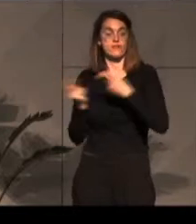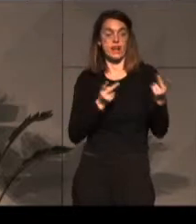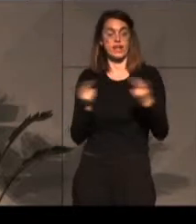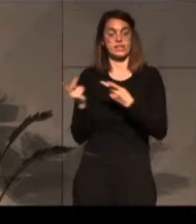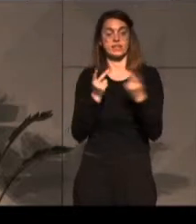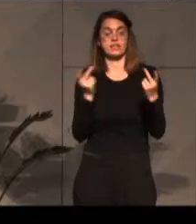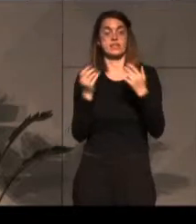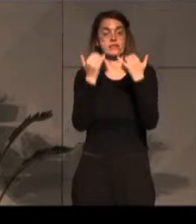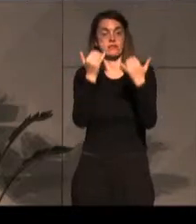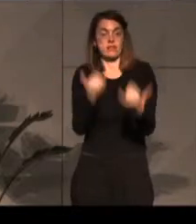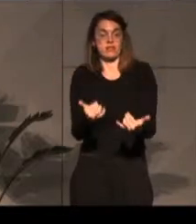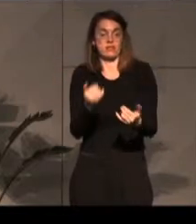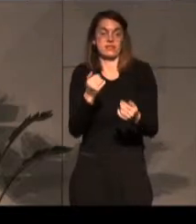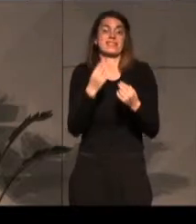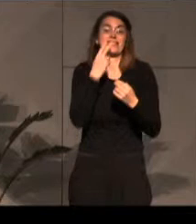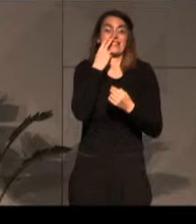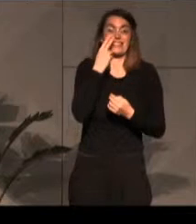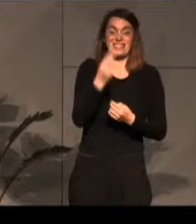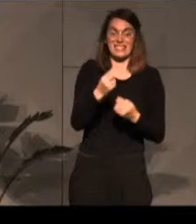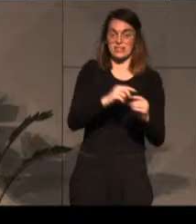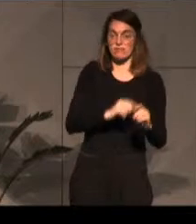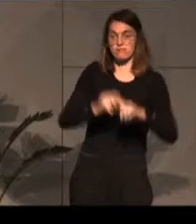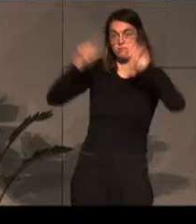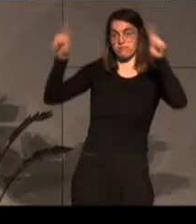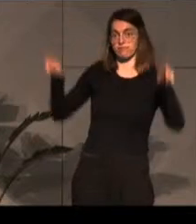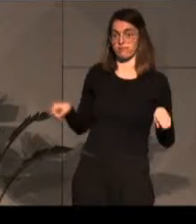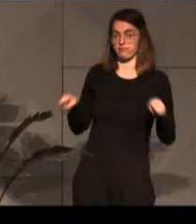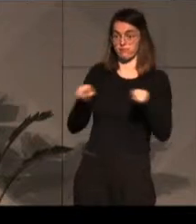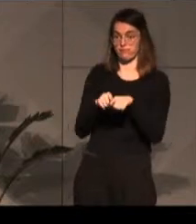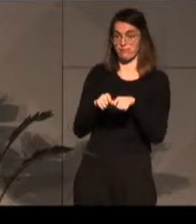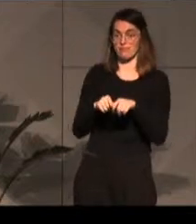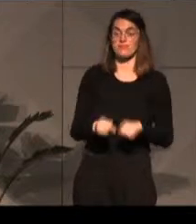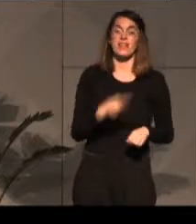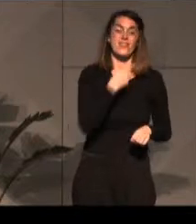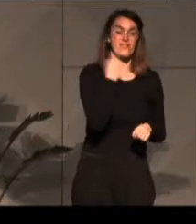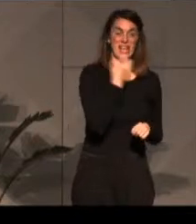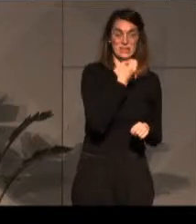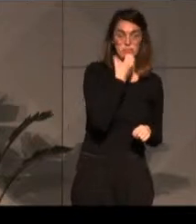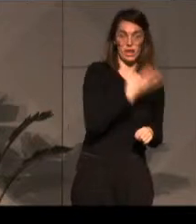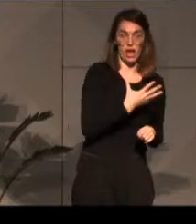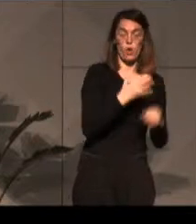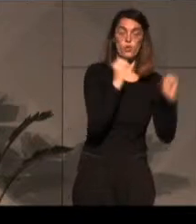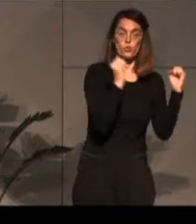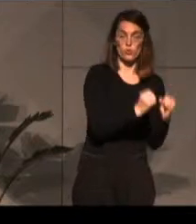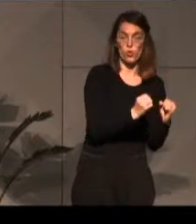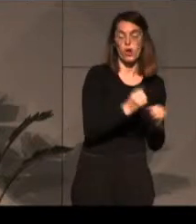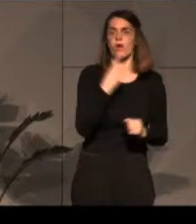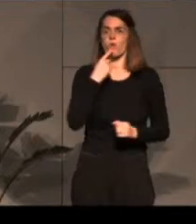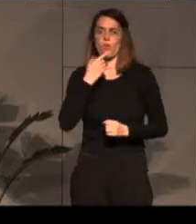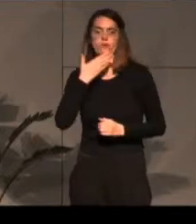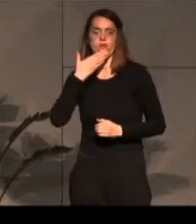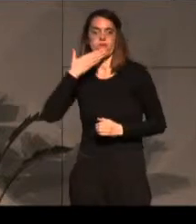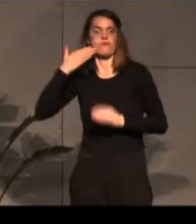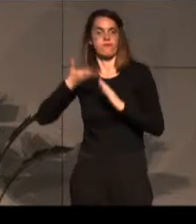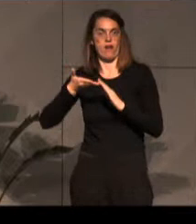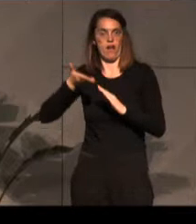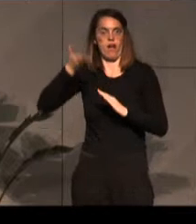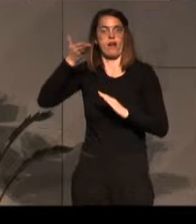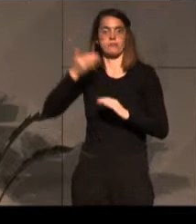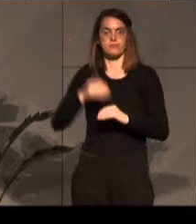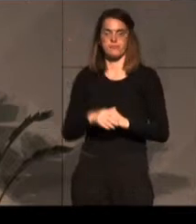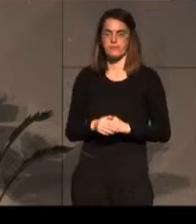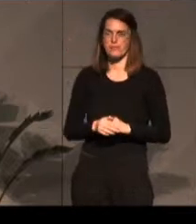show us a very steep increase in temperature, and the white and blue colors show us no warming or